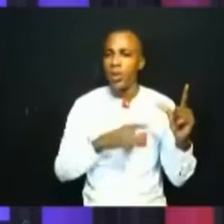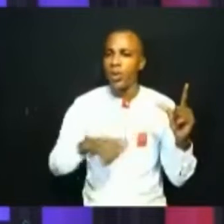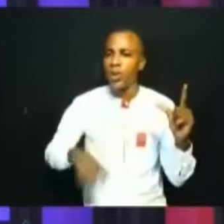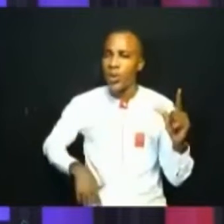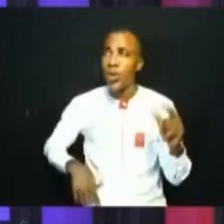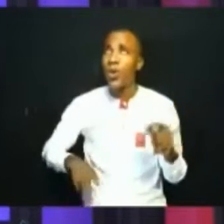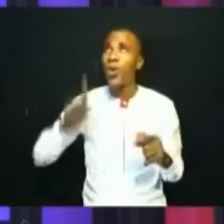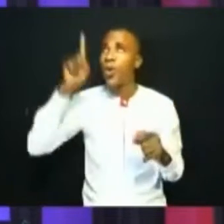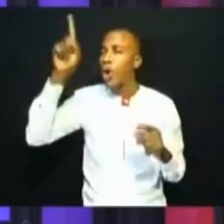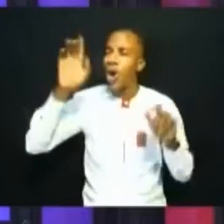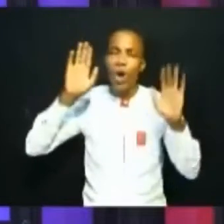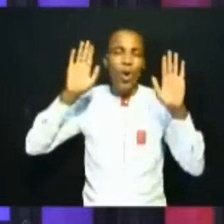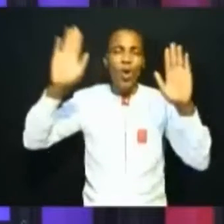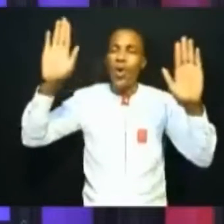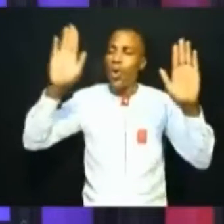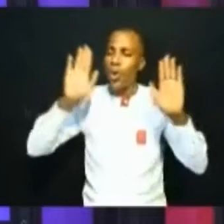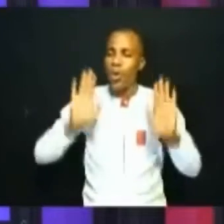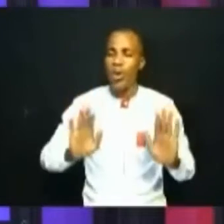Owanwani,